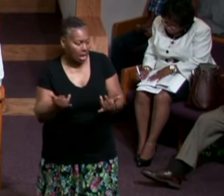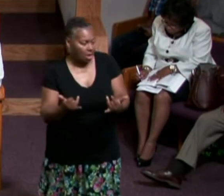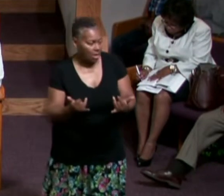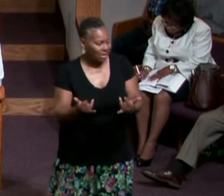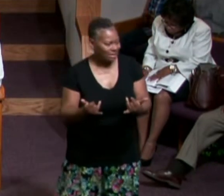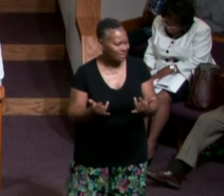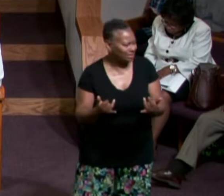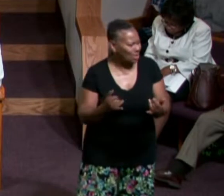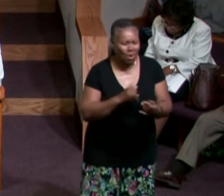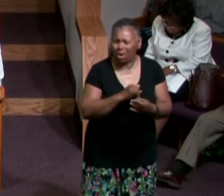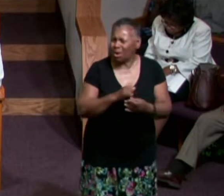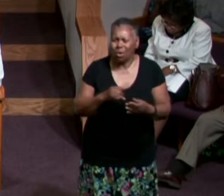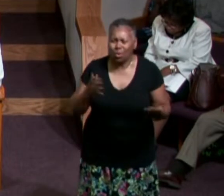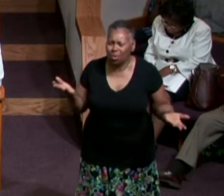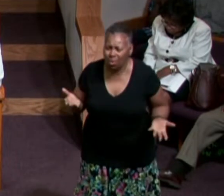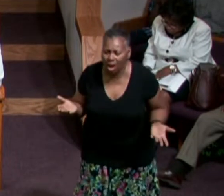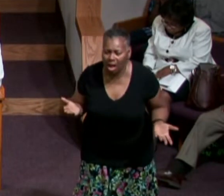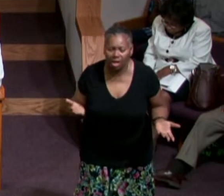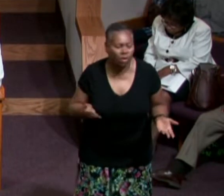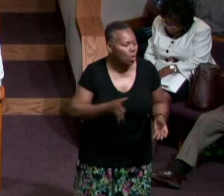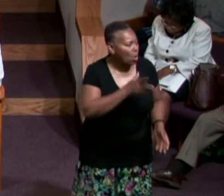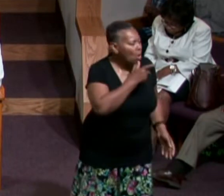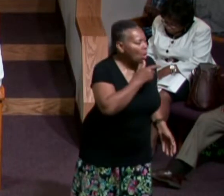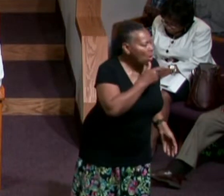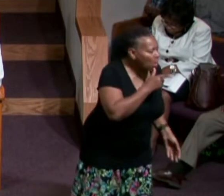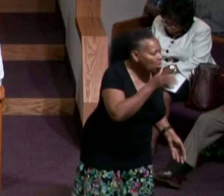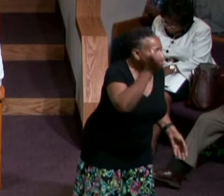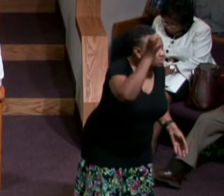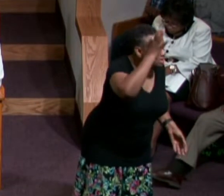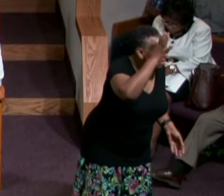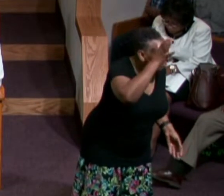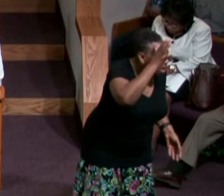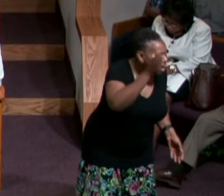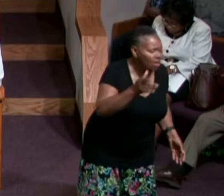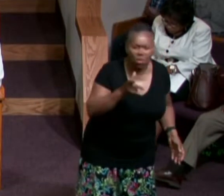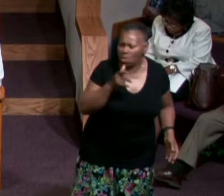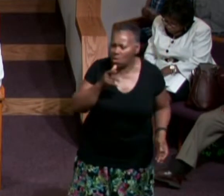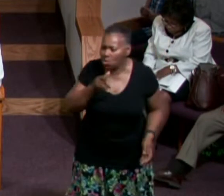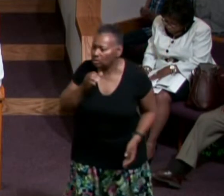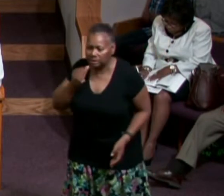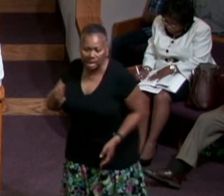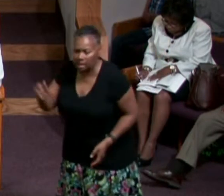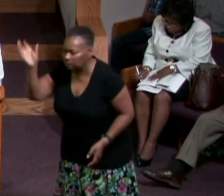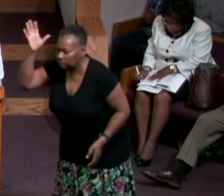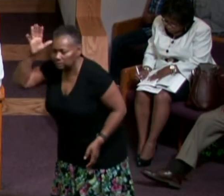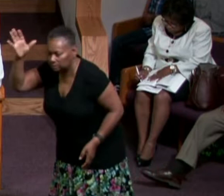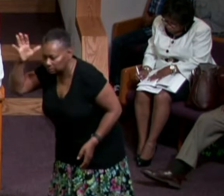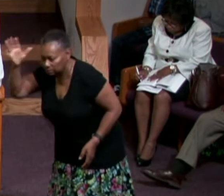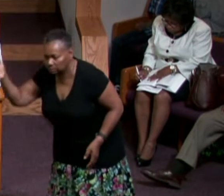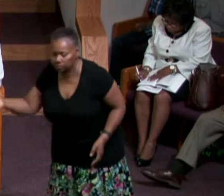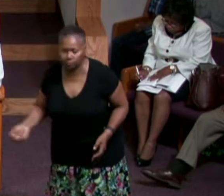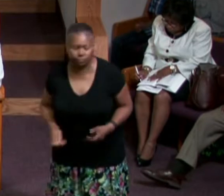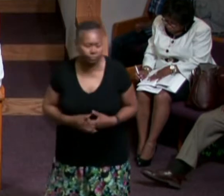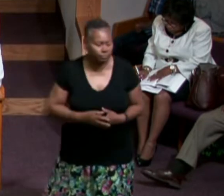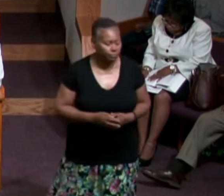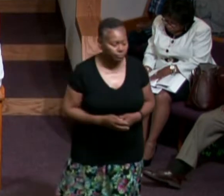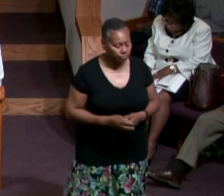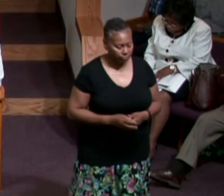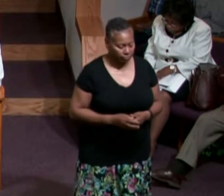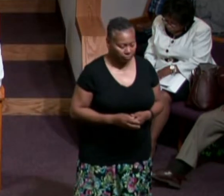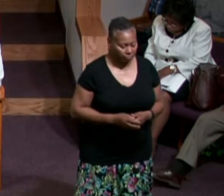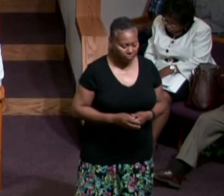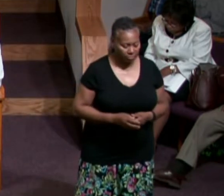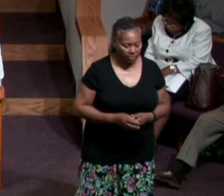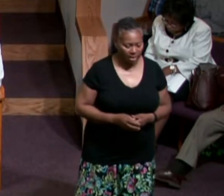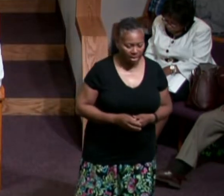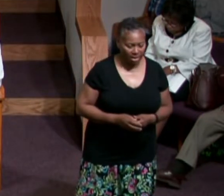to paternity revealing and finding out who is or who is not the father. Not